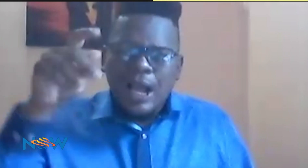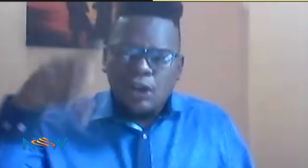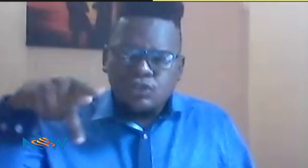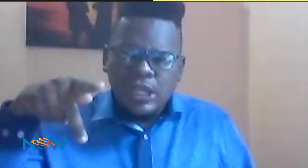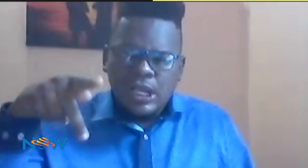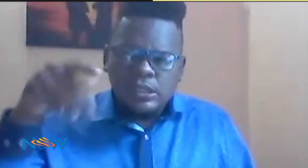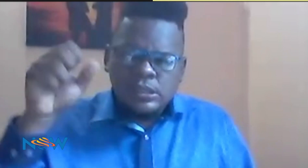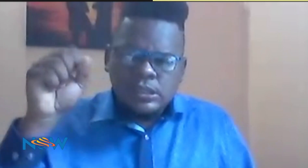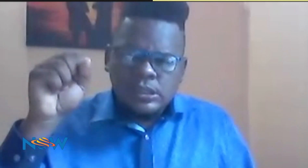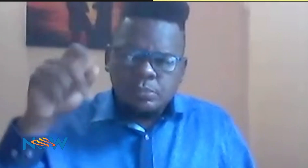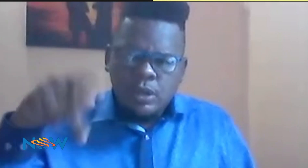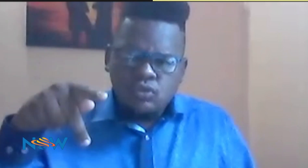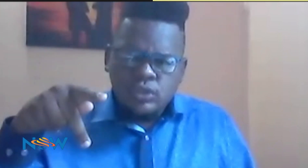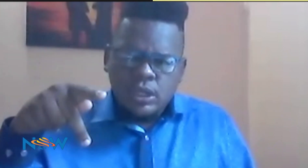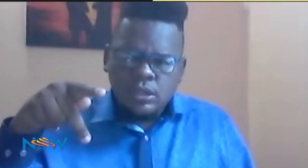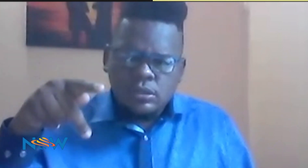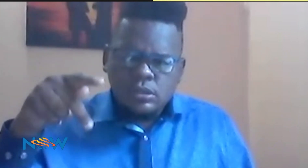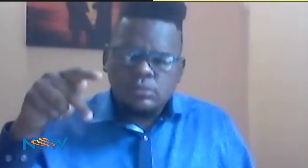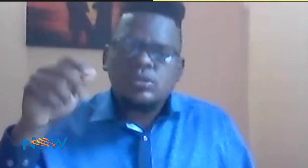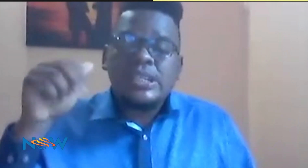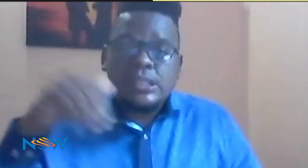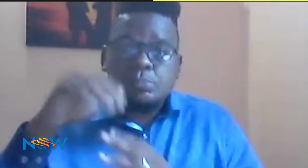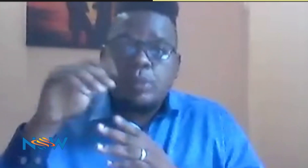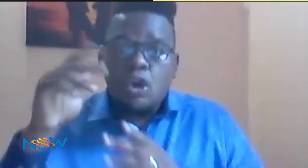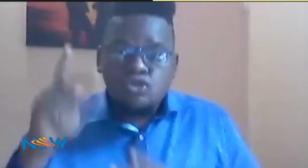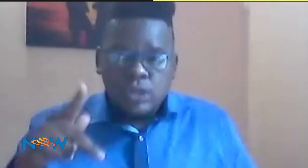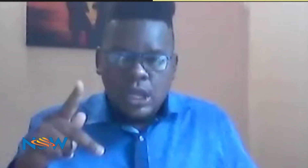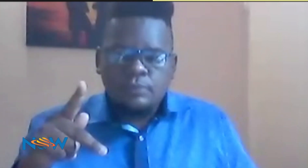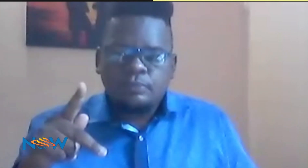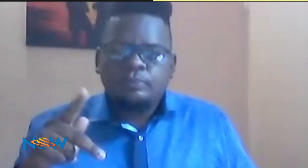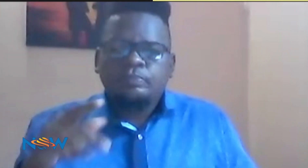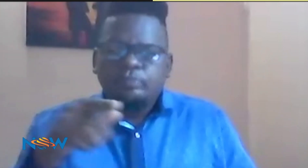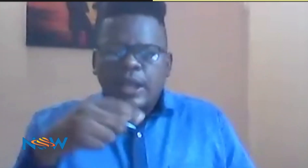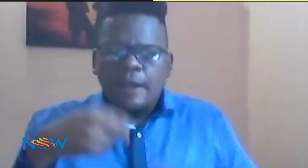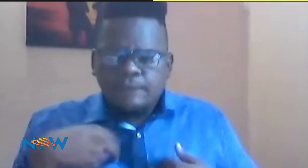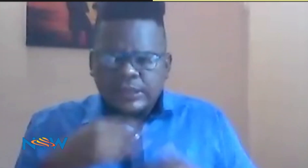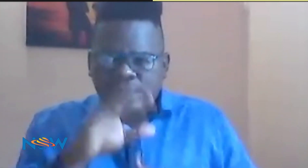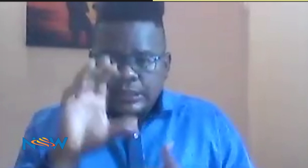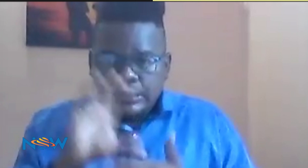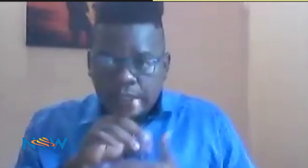Where is it going to be? In Separia.